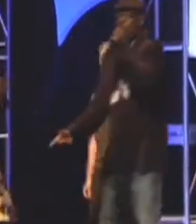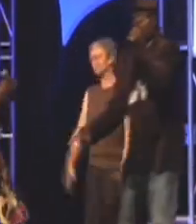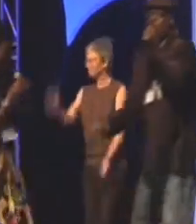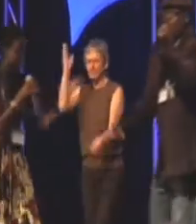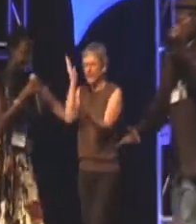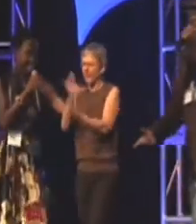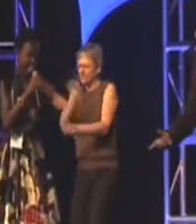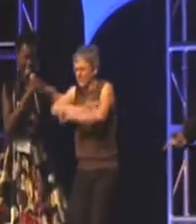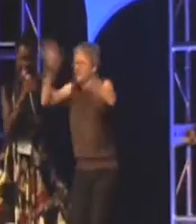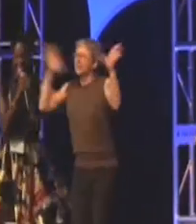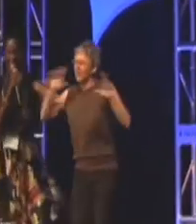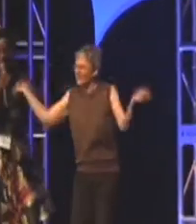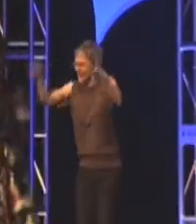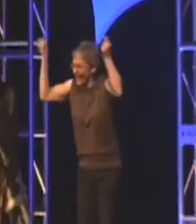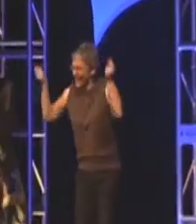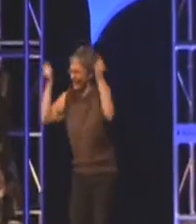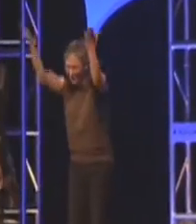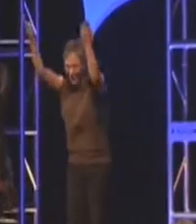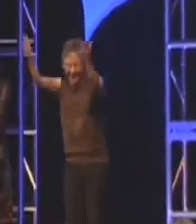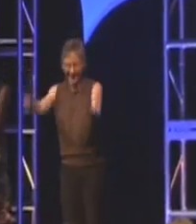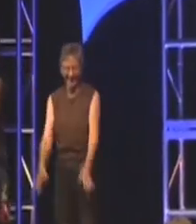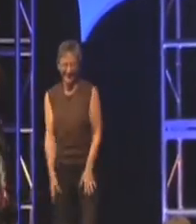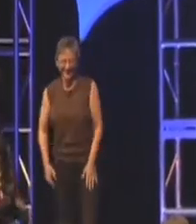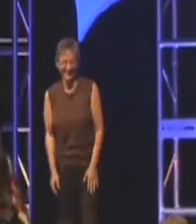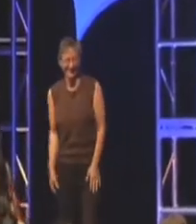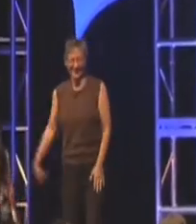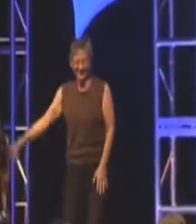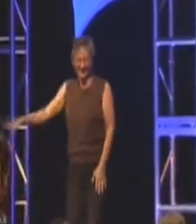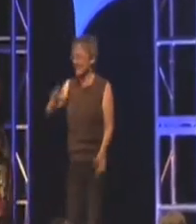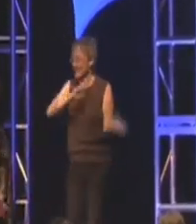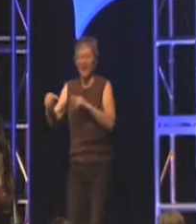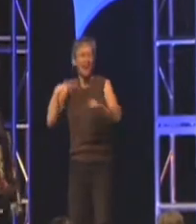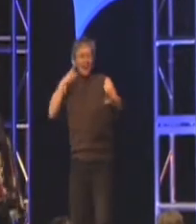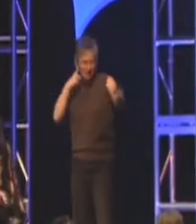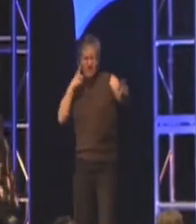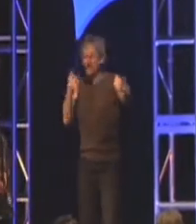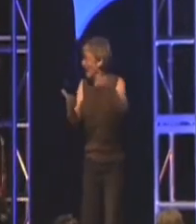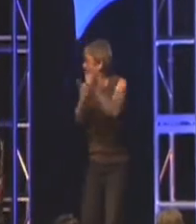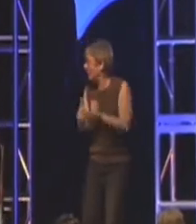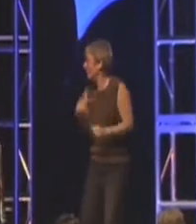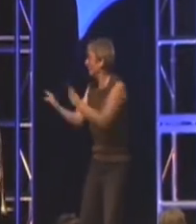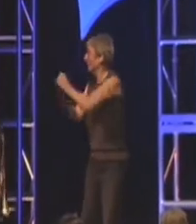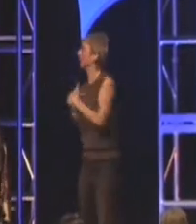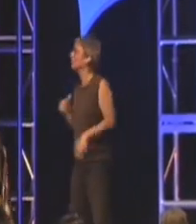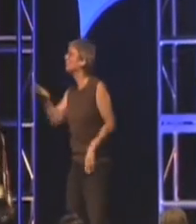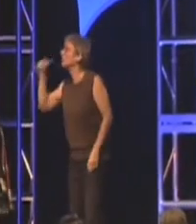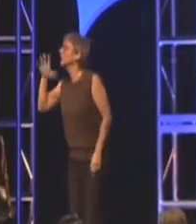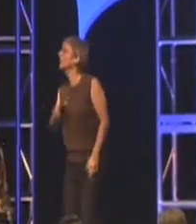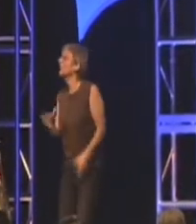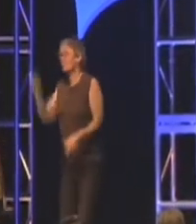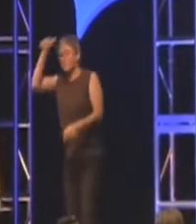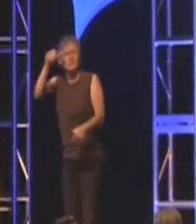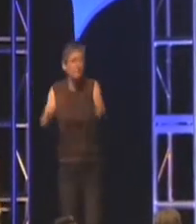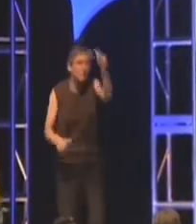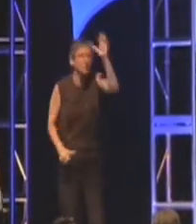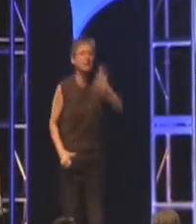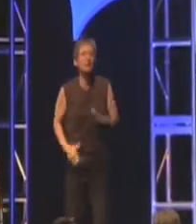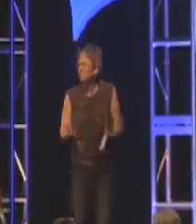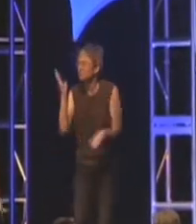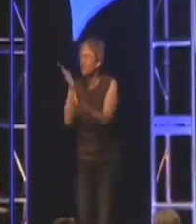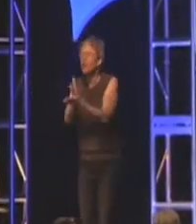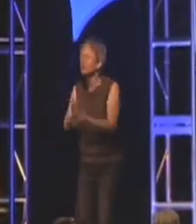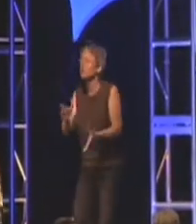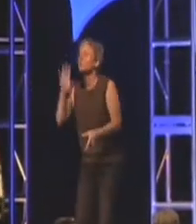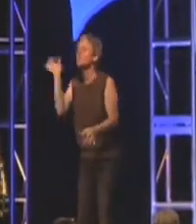on women and families Y'all ready? This side I need this side to help me This side the women and men In this struggle Joined